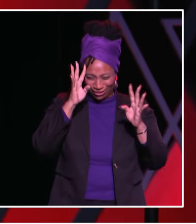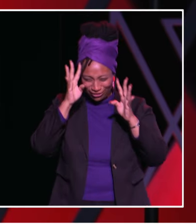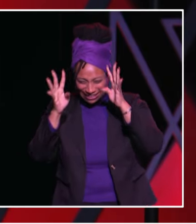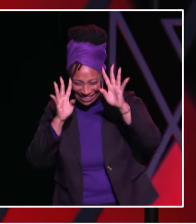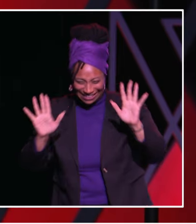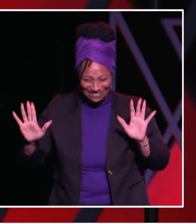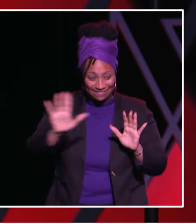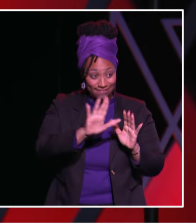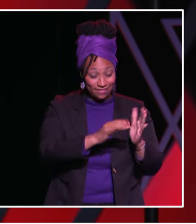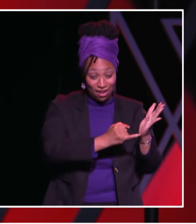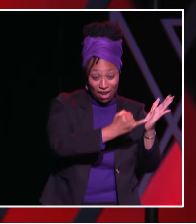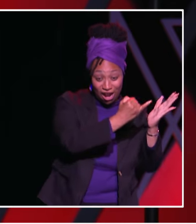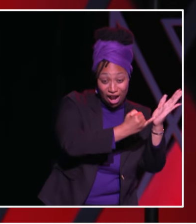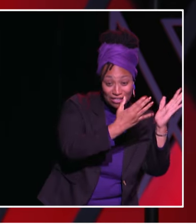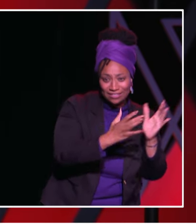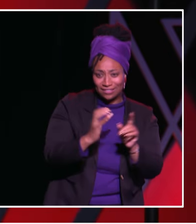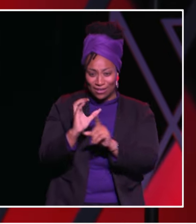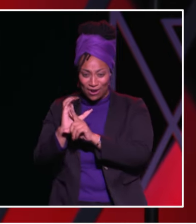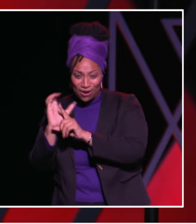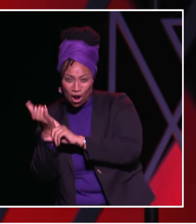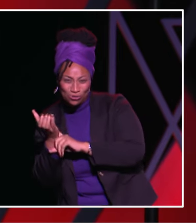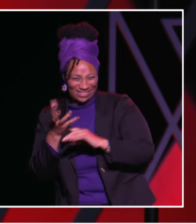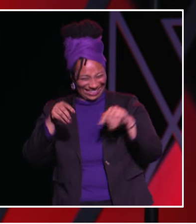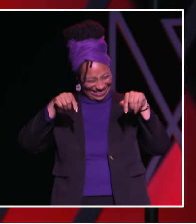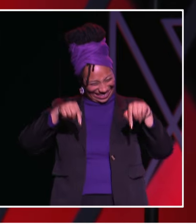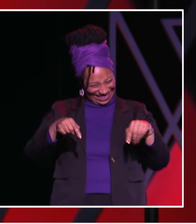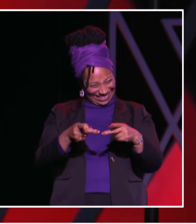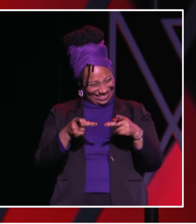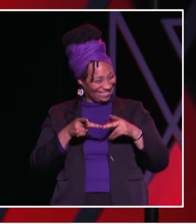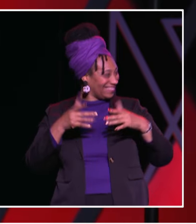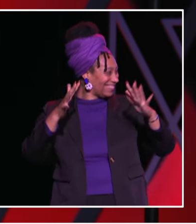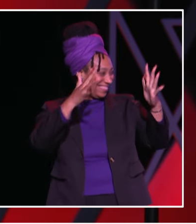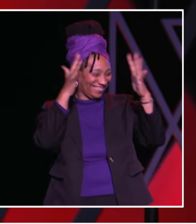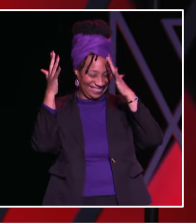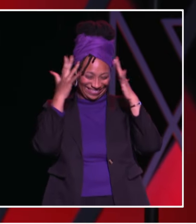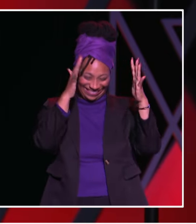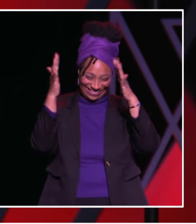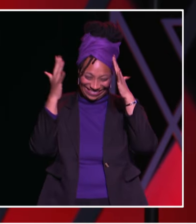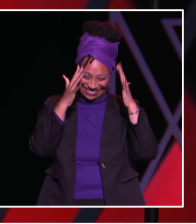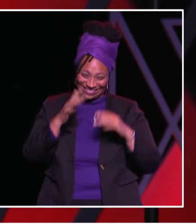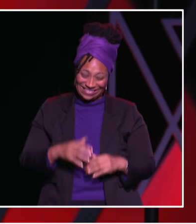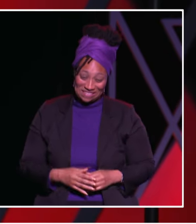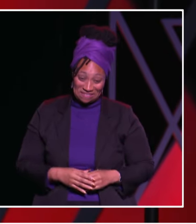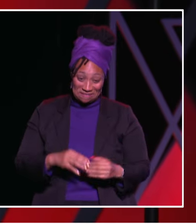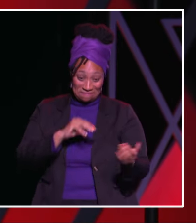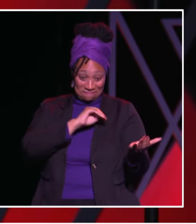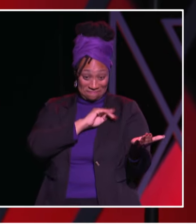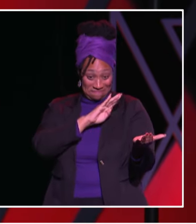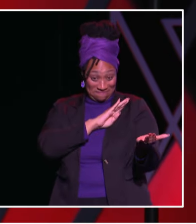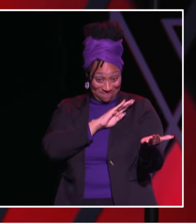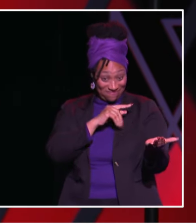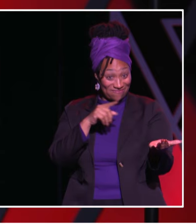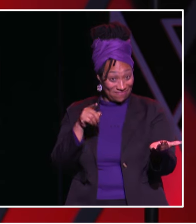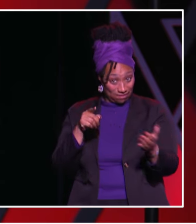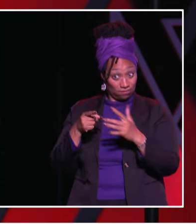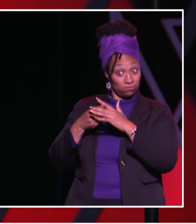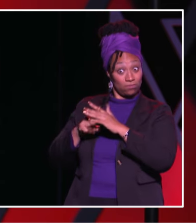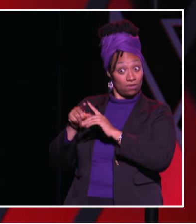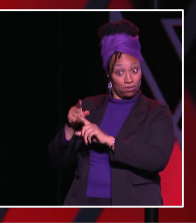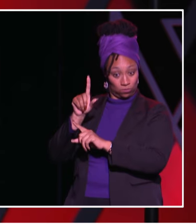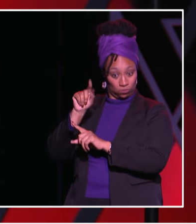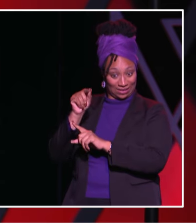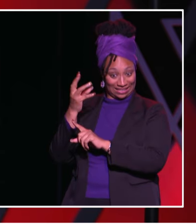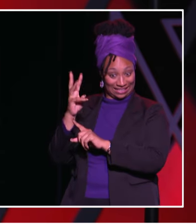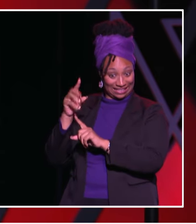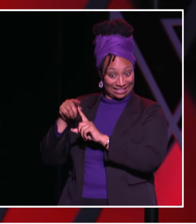culture. Can we give a round of applause for that? Mayor Bowser launched this initiative in 2016, and it's all about you this evening, D.C.